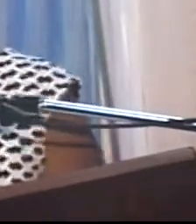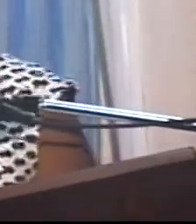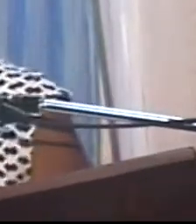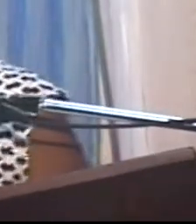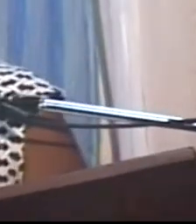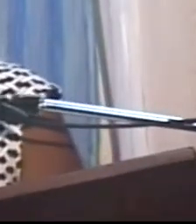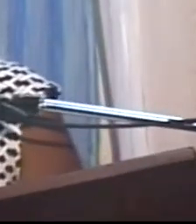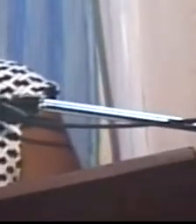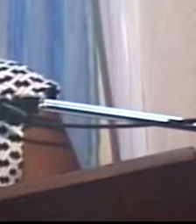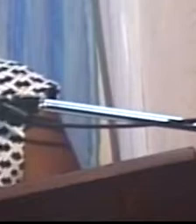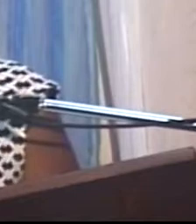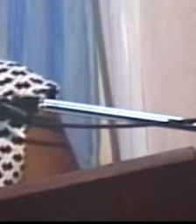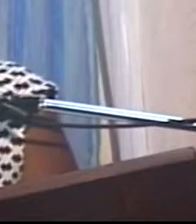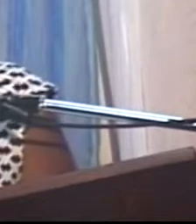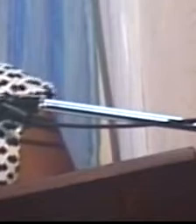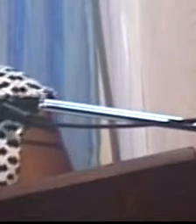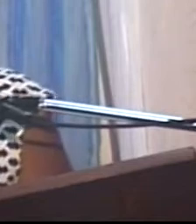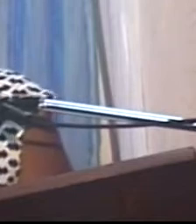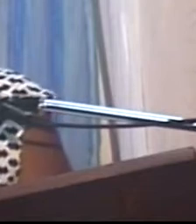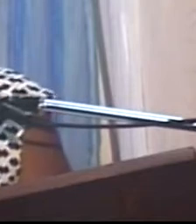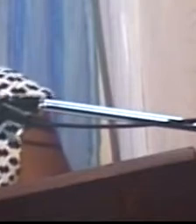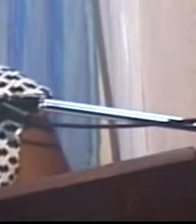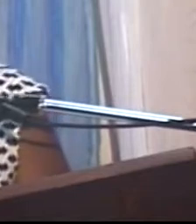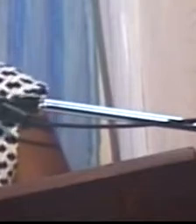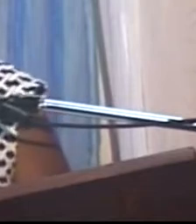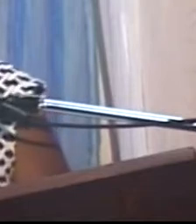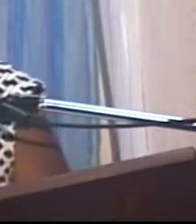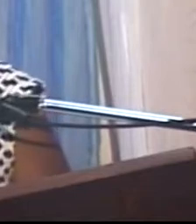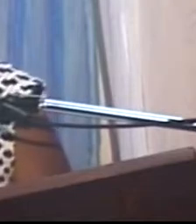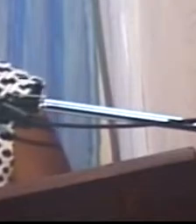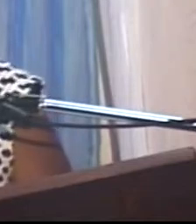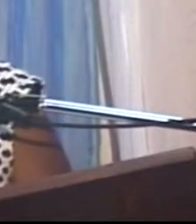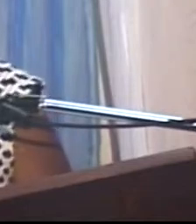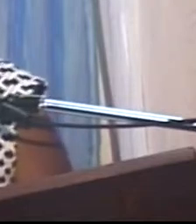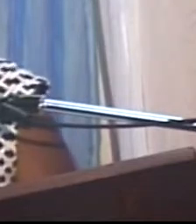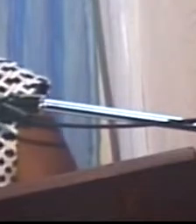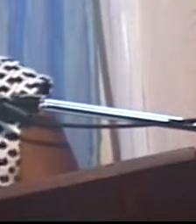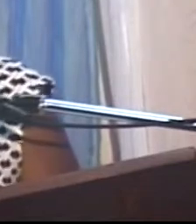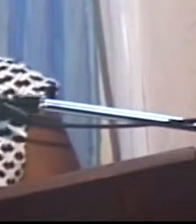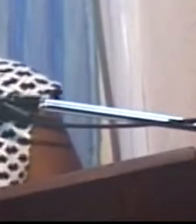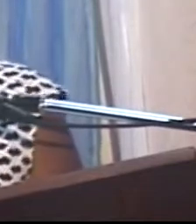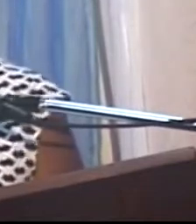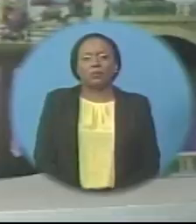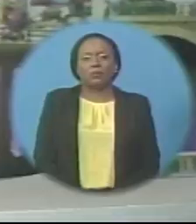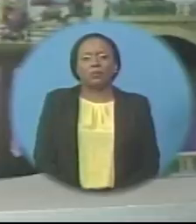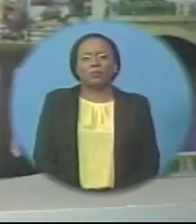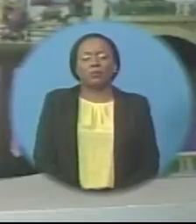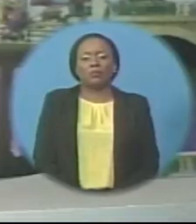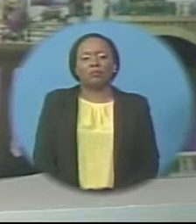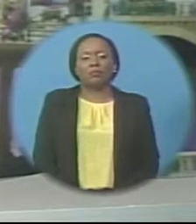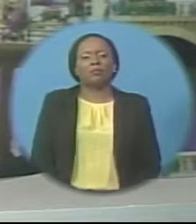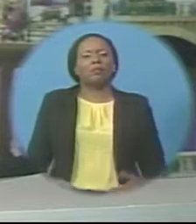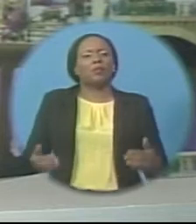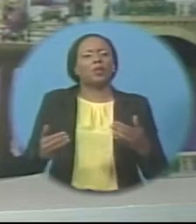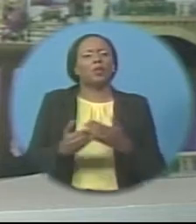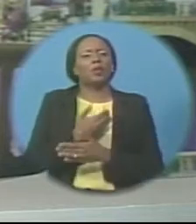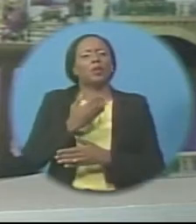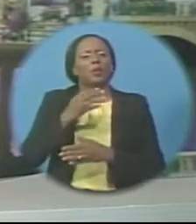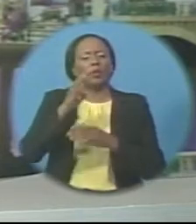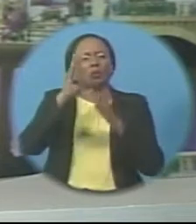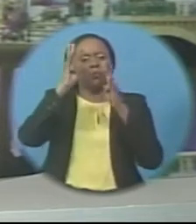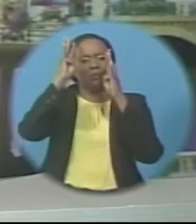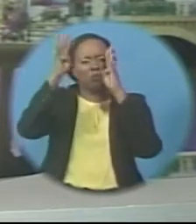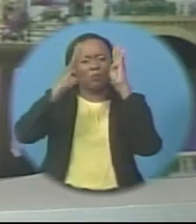that clause. There's no suggestion that Barbados is going to remove the death penalty anytime soon. A truly